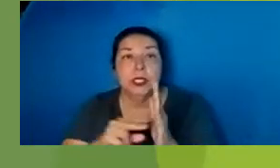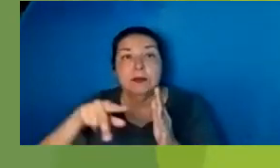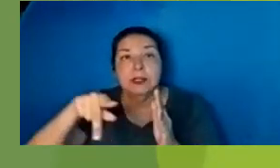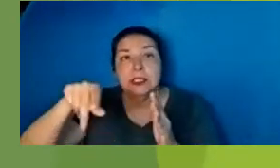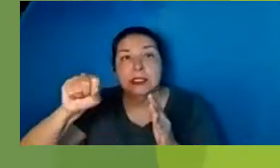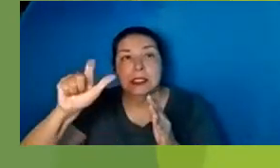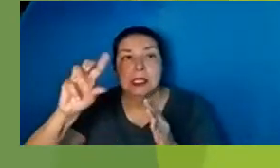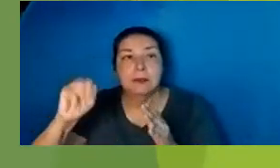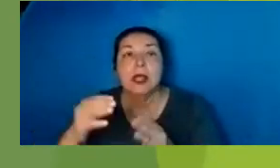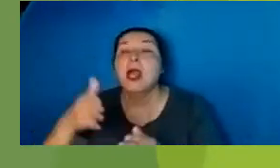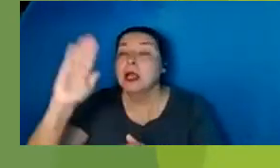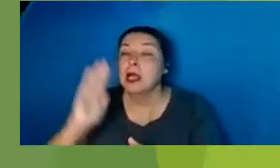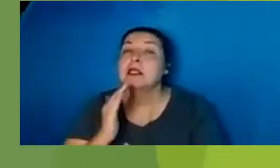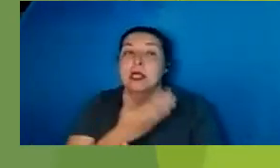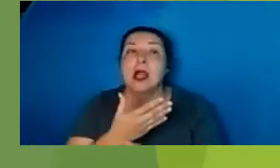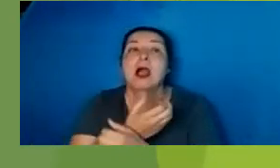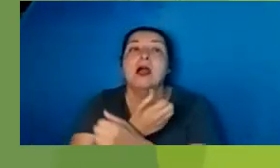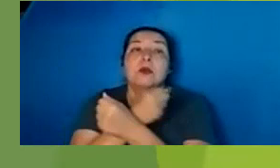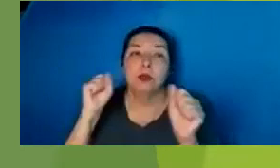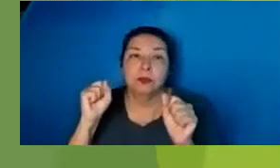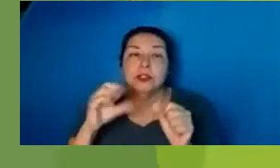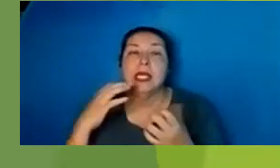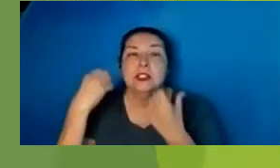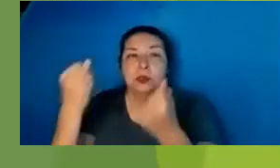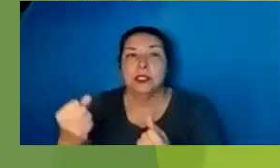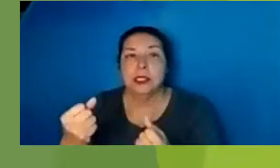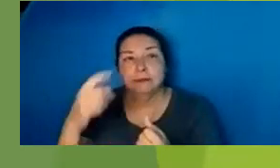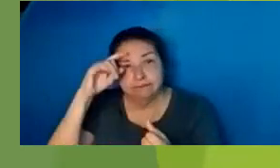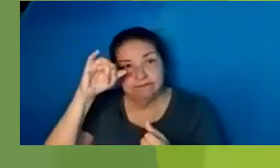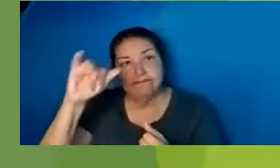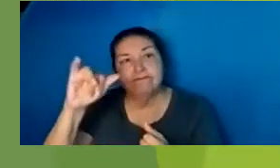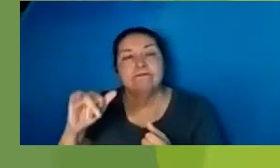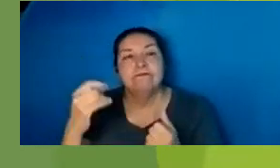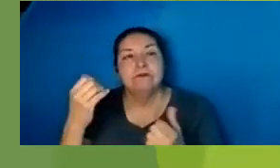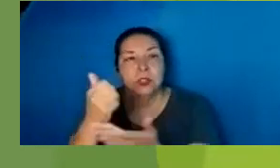God is our refuge and strength, and ever-present help in trouble.